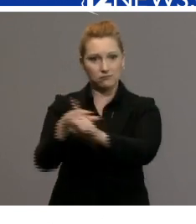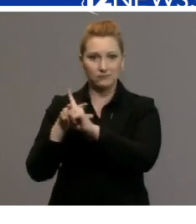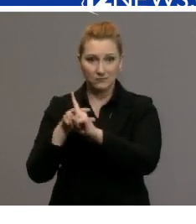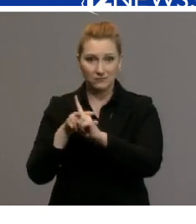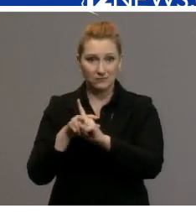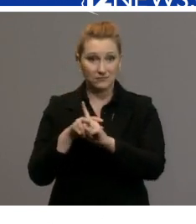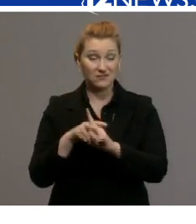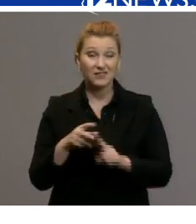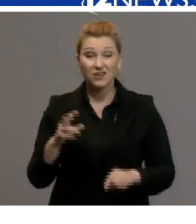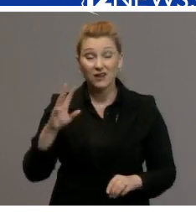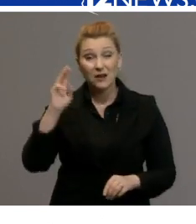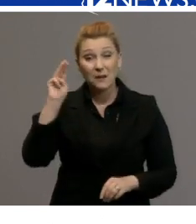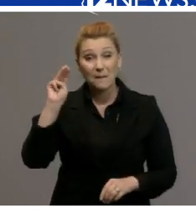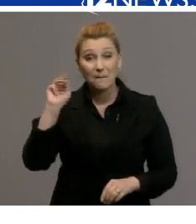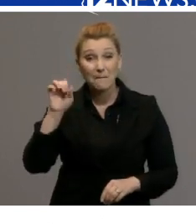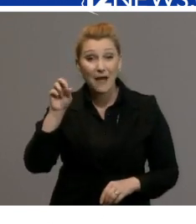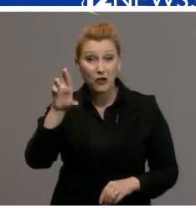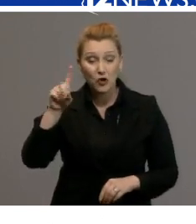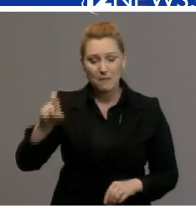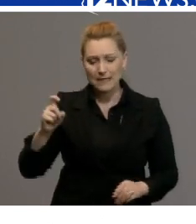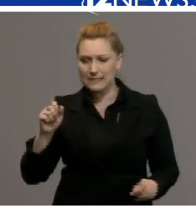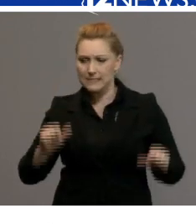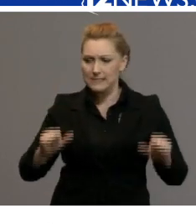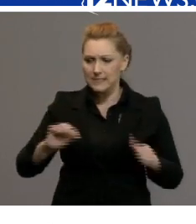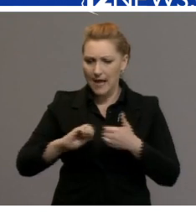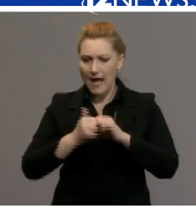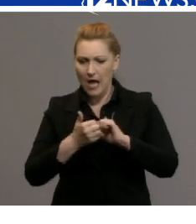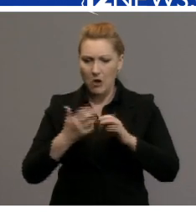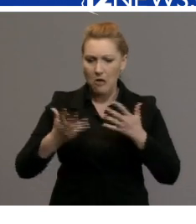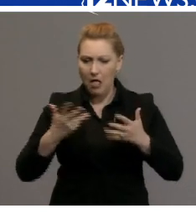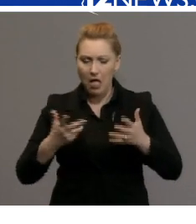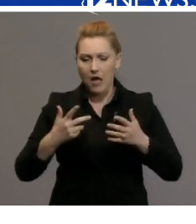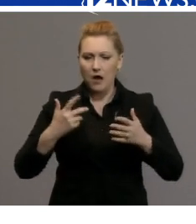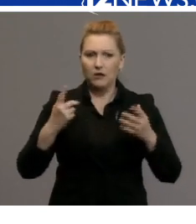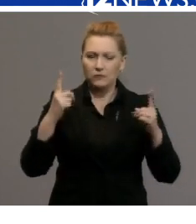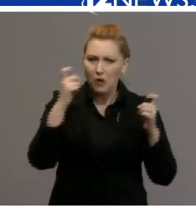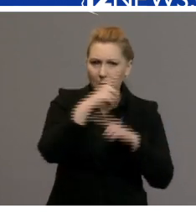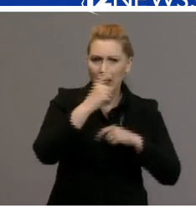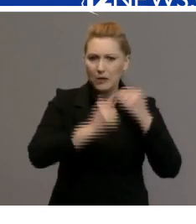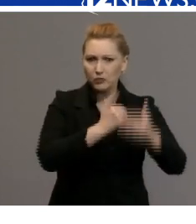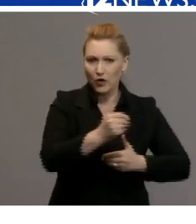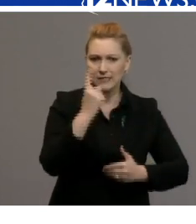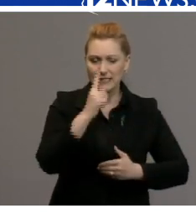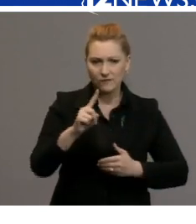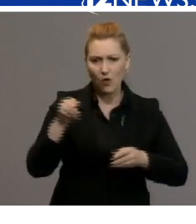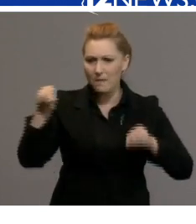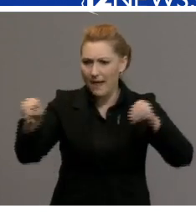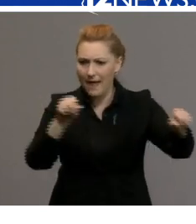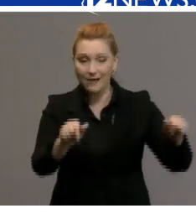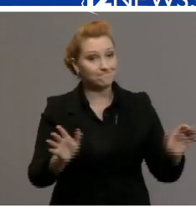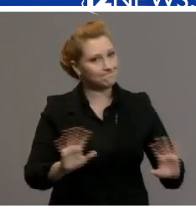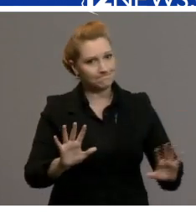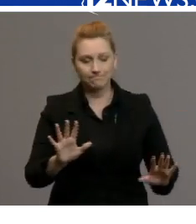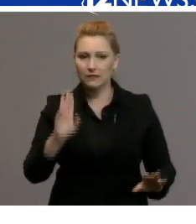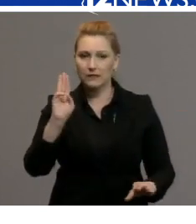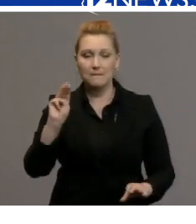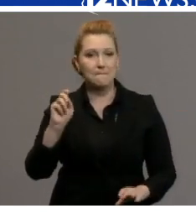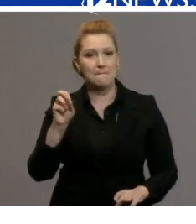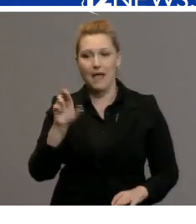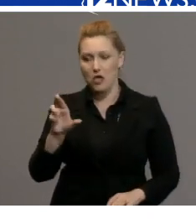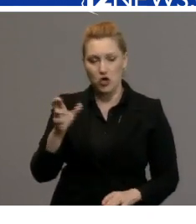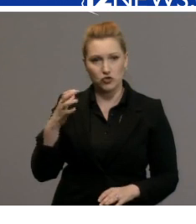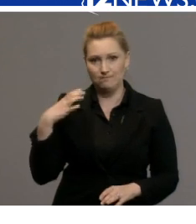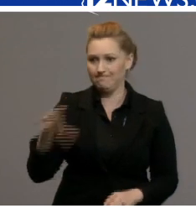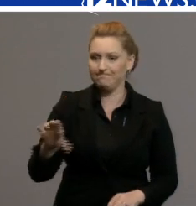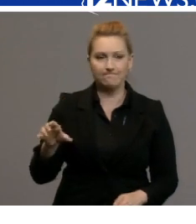have $150 million in express pay resources. This is going to be Major General Mick McGuire working